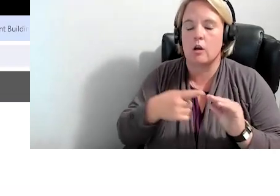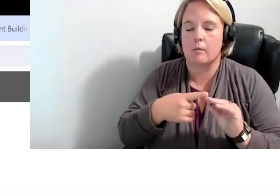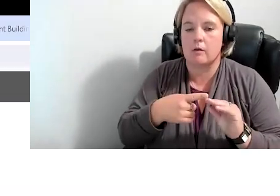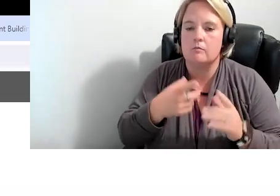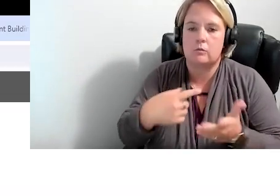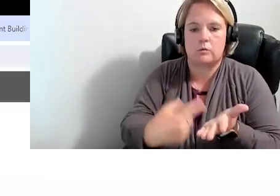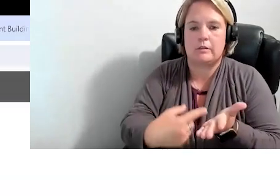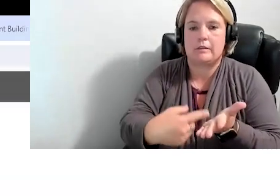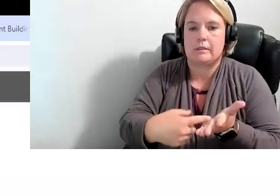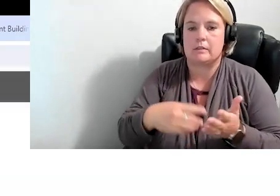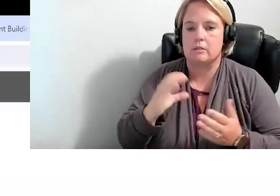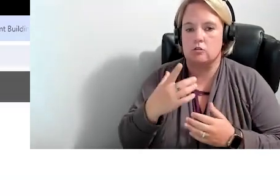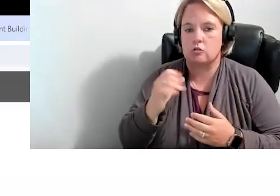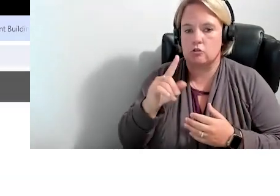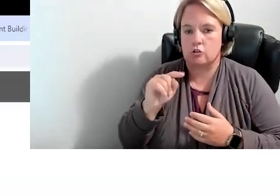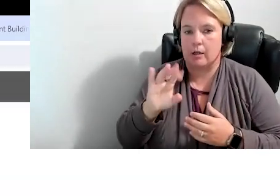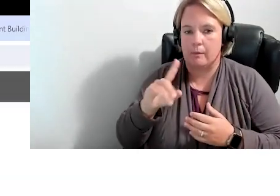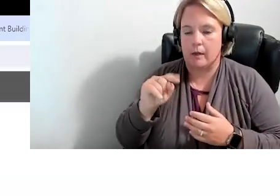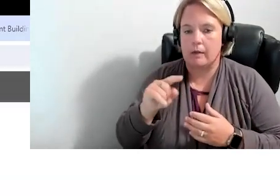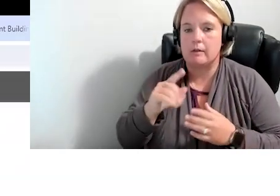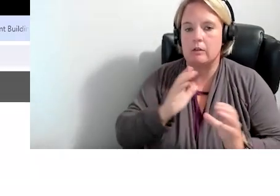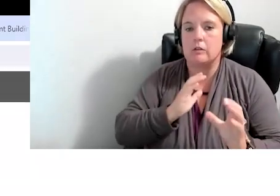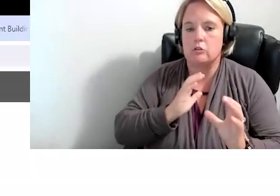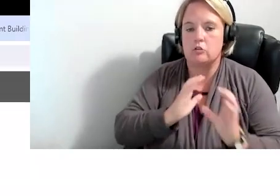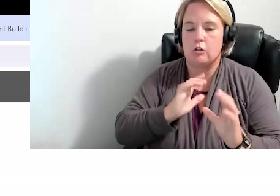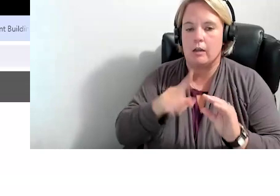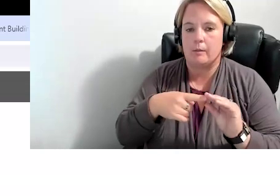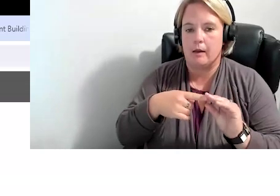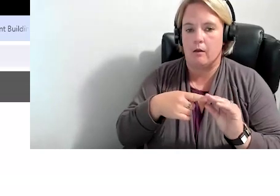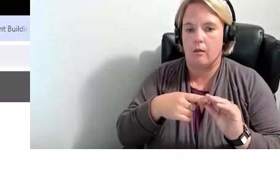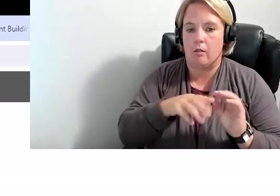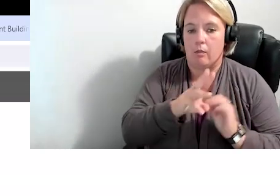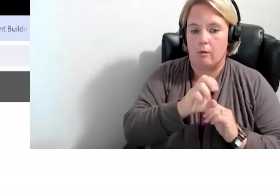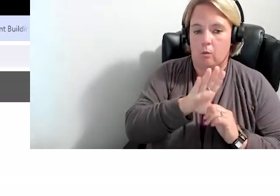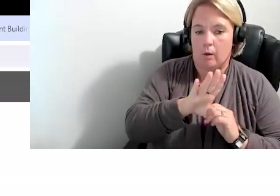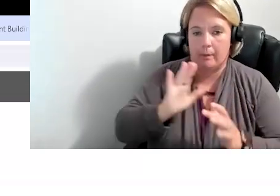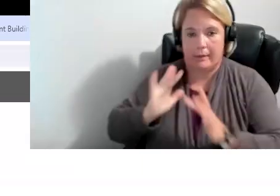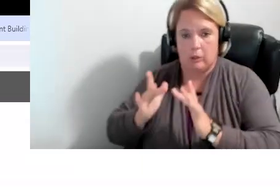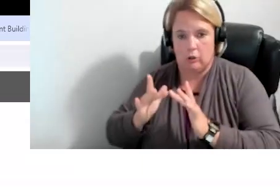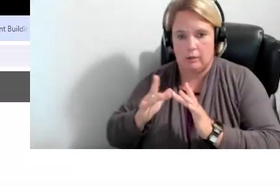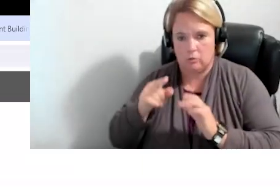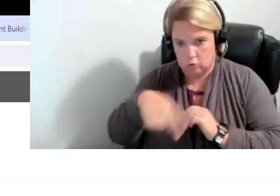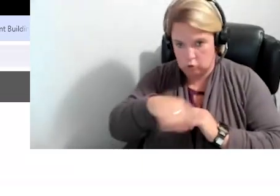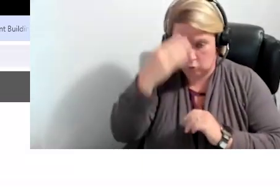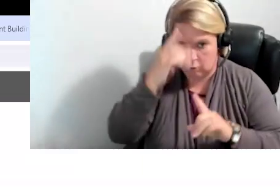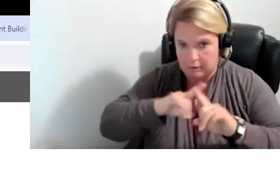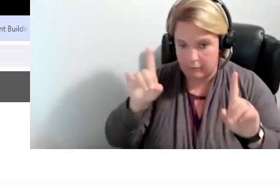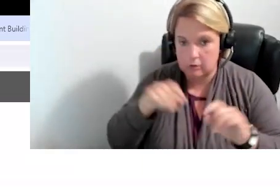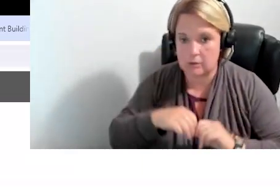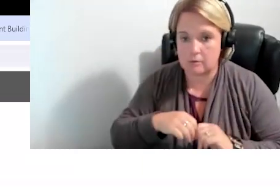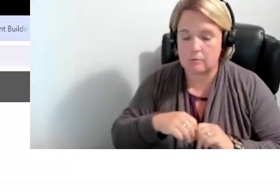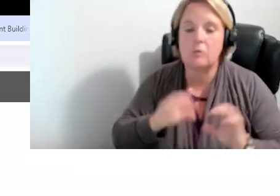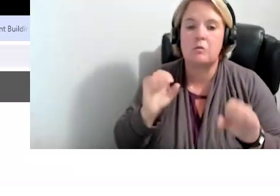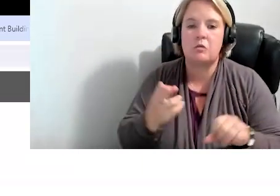discuss chatbot, interact about the differences between the web and the internet, which by the way, anybody know the answer? Okay, you can use my